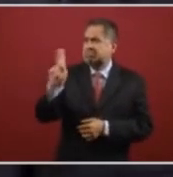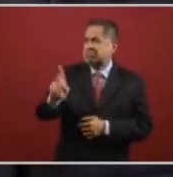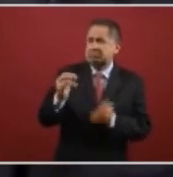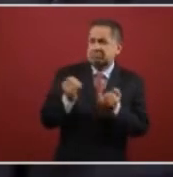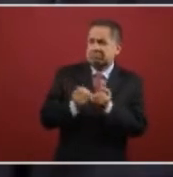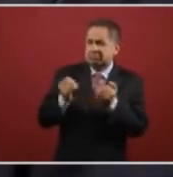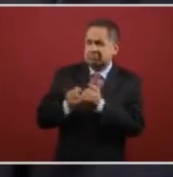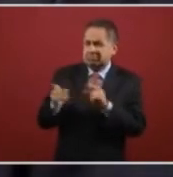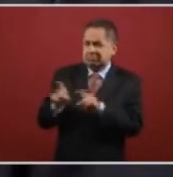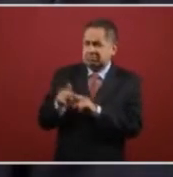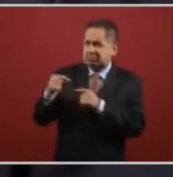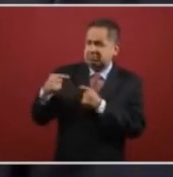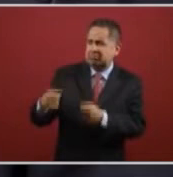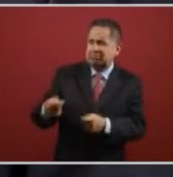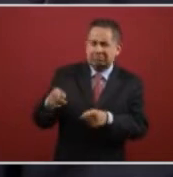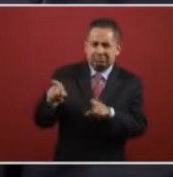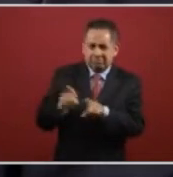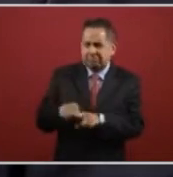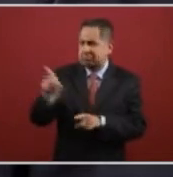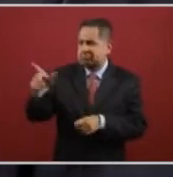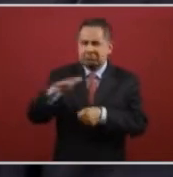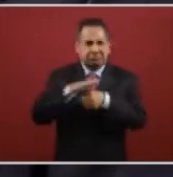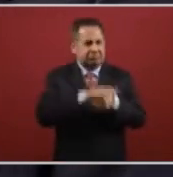See, you said you weren't the same.